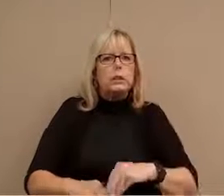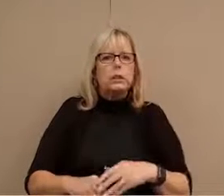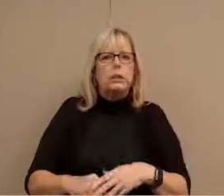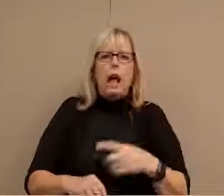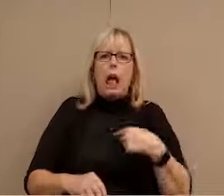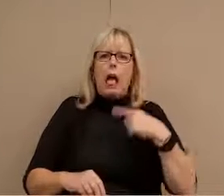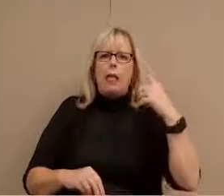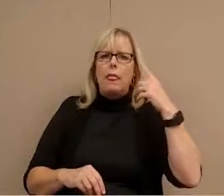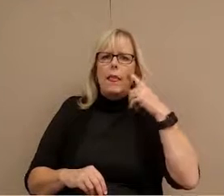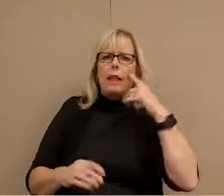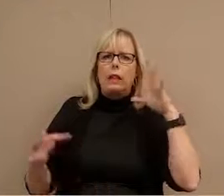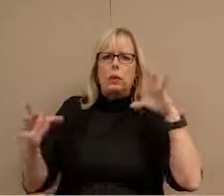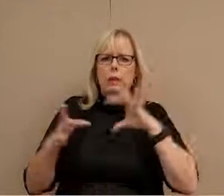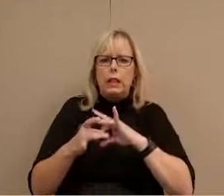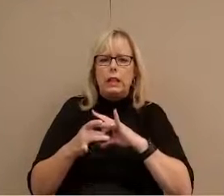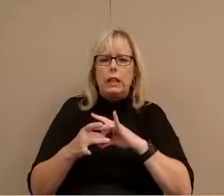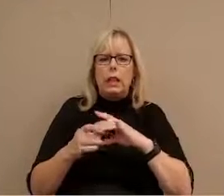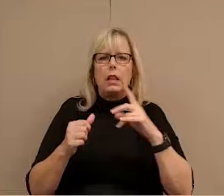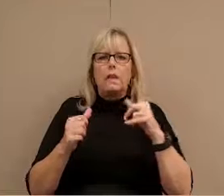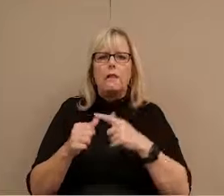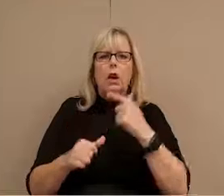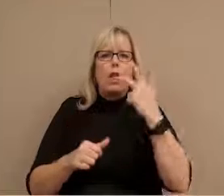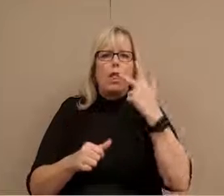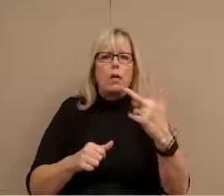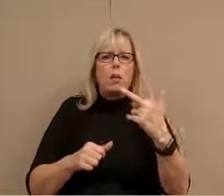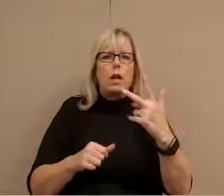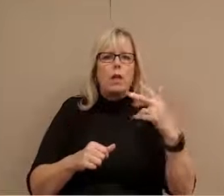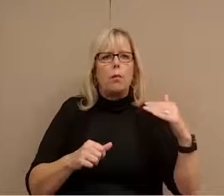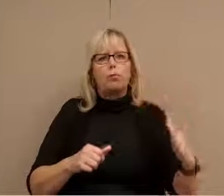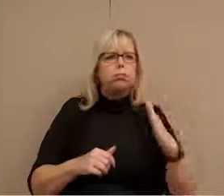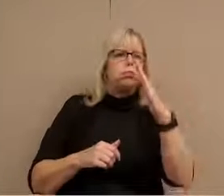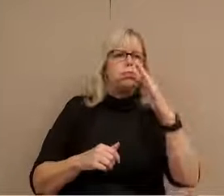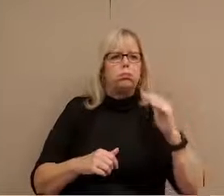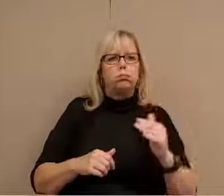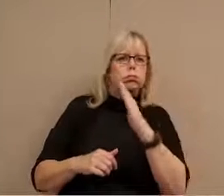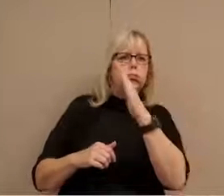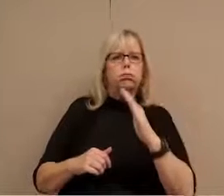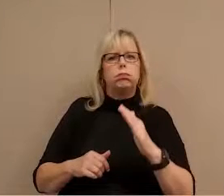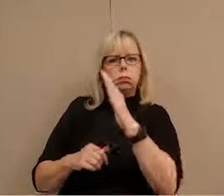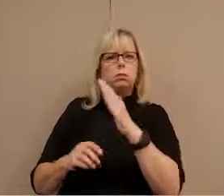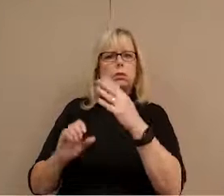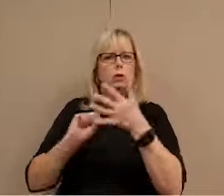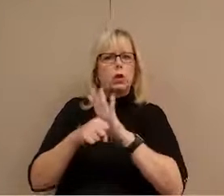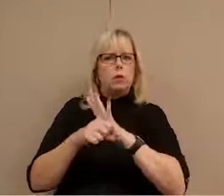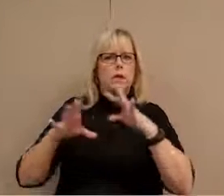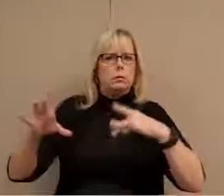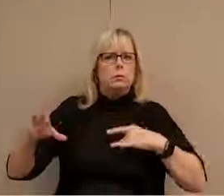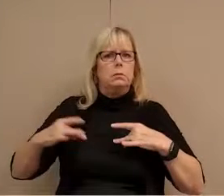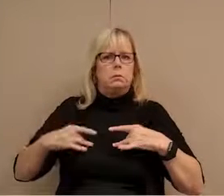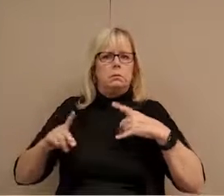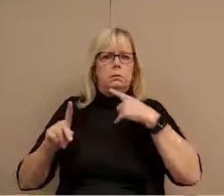I think it's relevant that the first 3 waves or surges that we had are